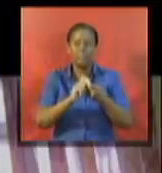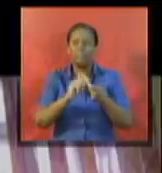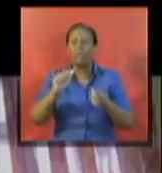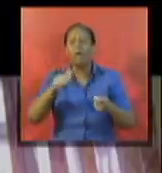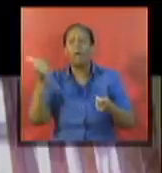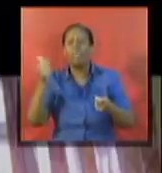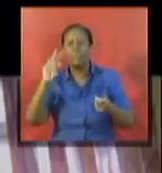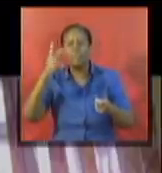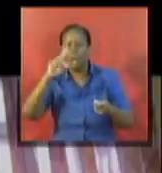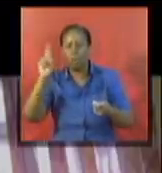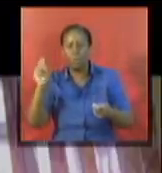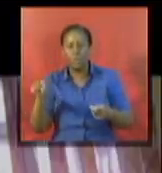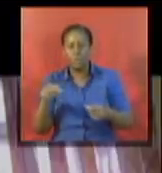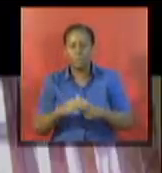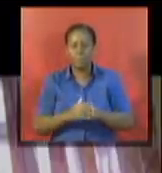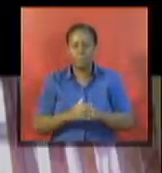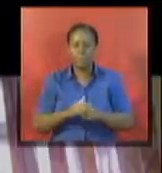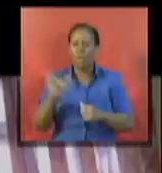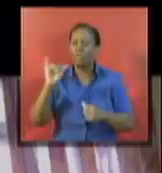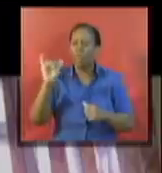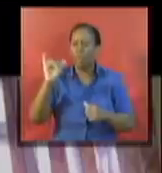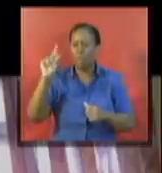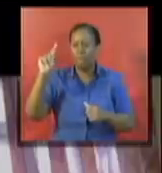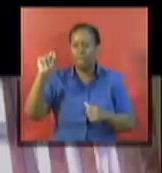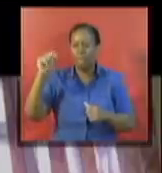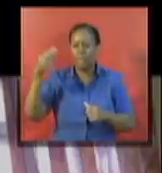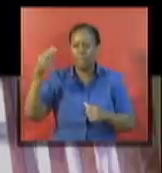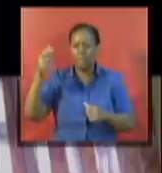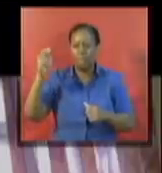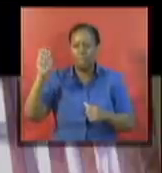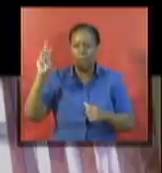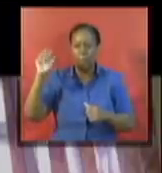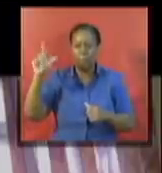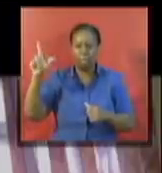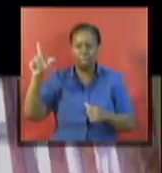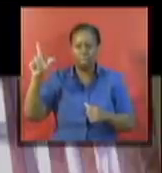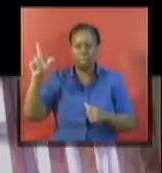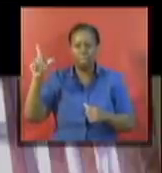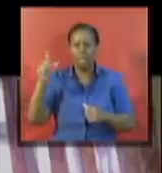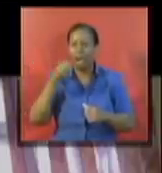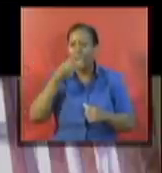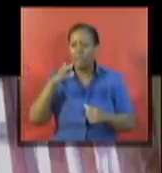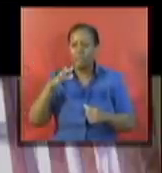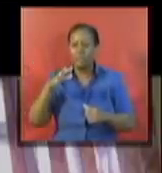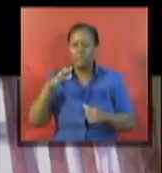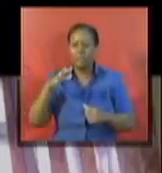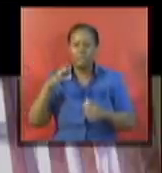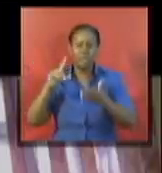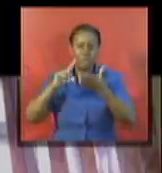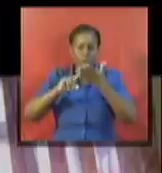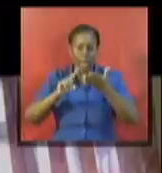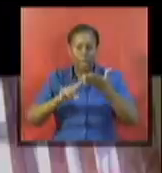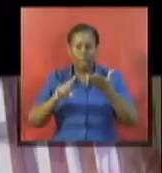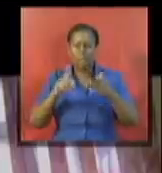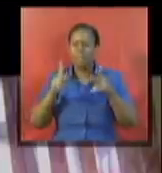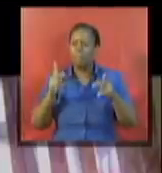of thermal scanning. We're getting increasing concerns about persons who are unwilling to be scanned on the